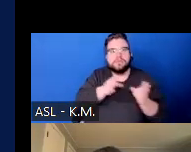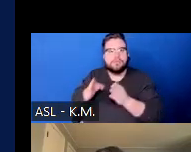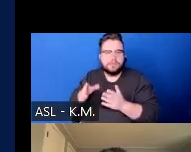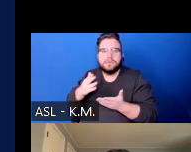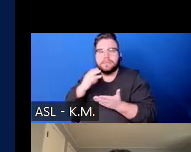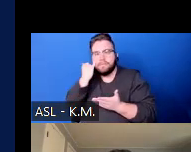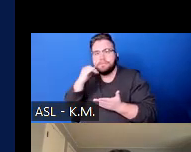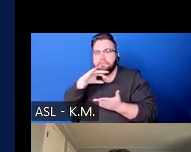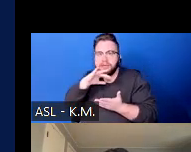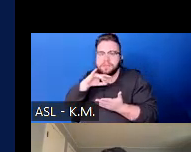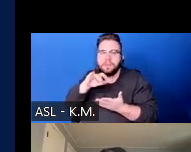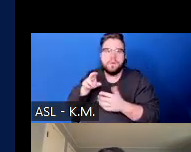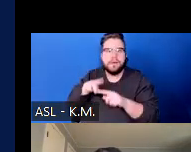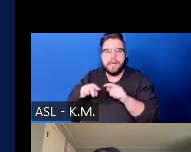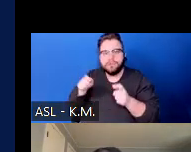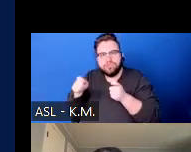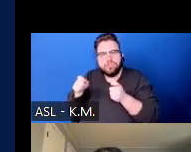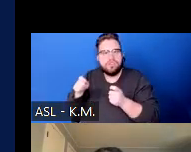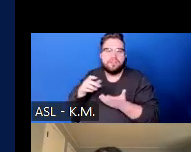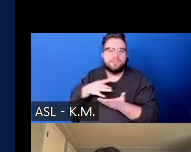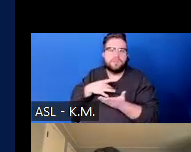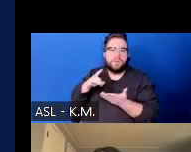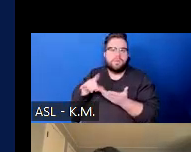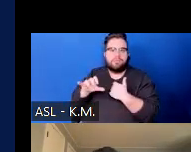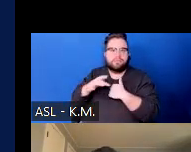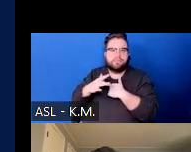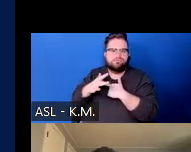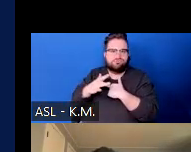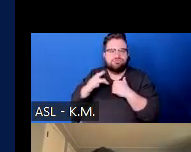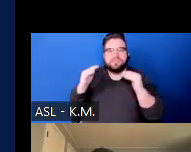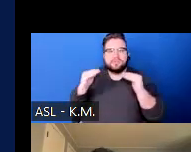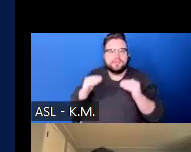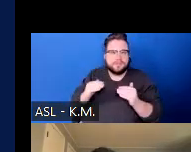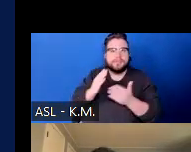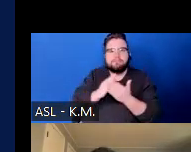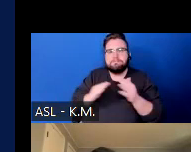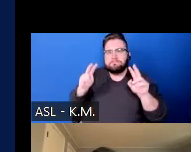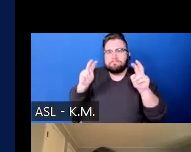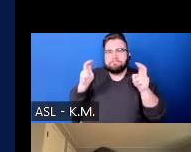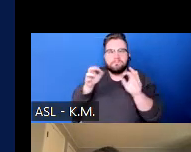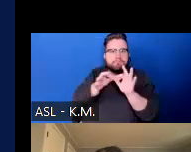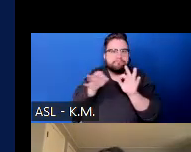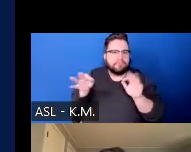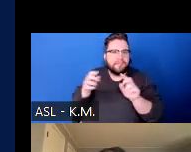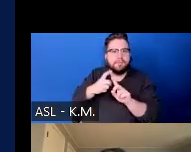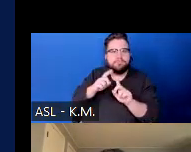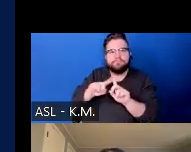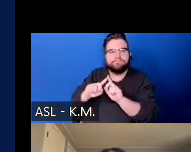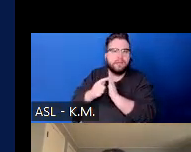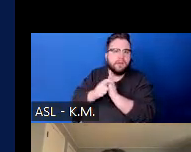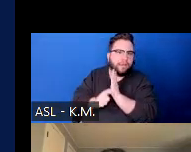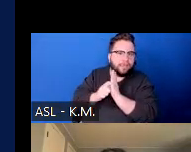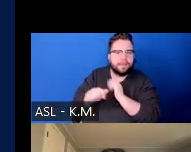bad. And on the right, I have some quotes here taken from some articles or blogs written by autistic